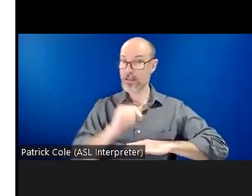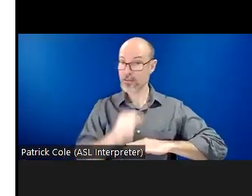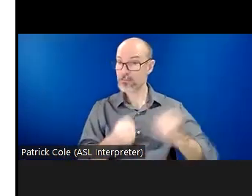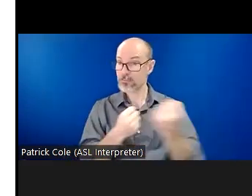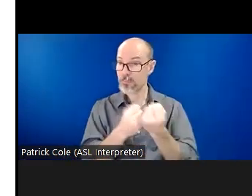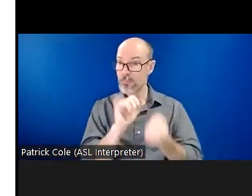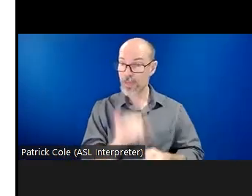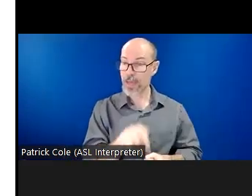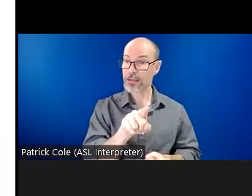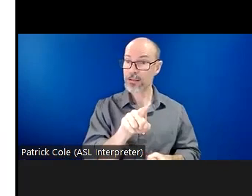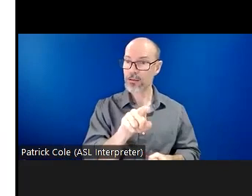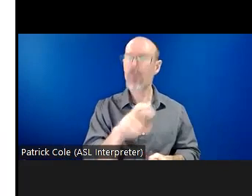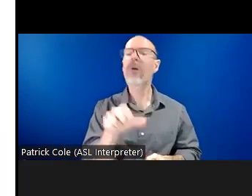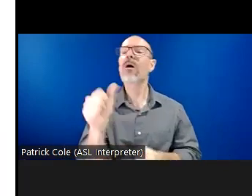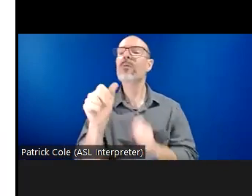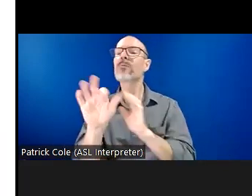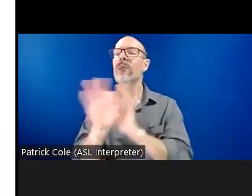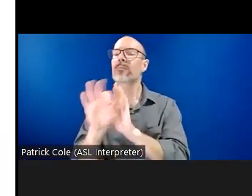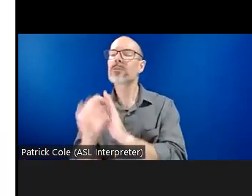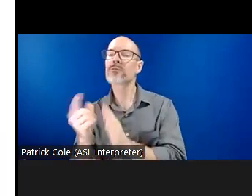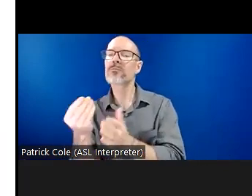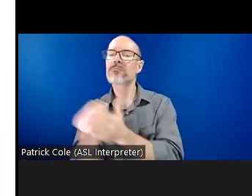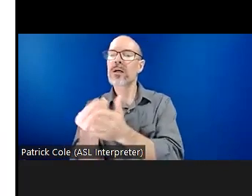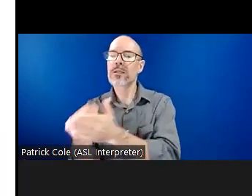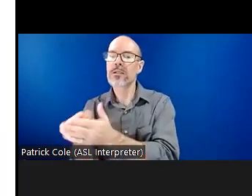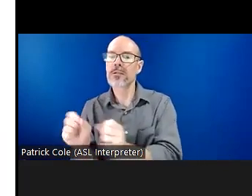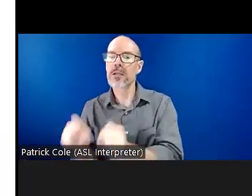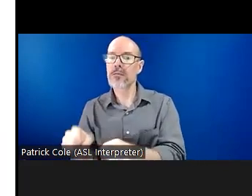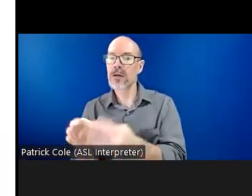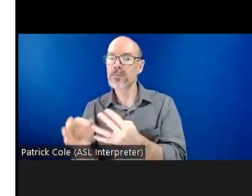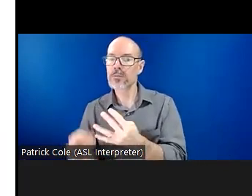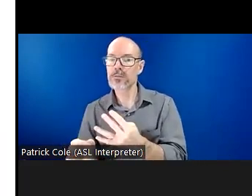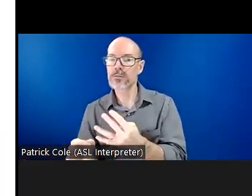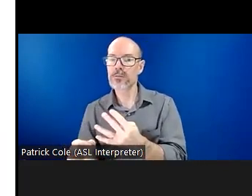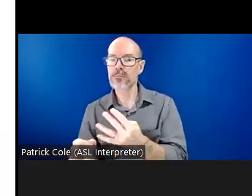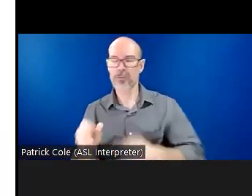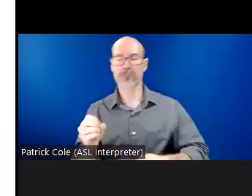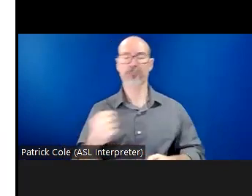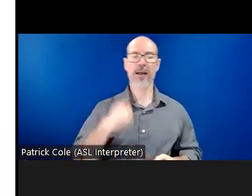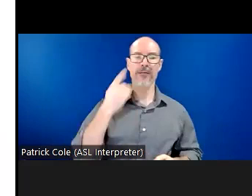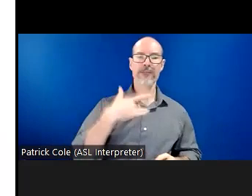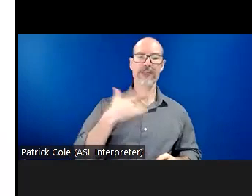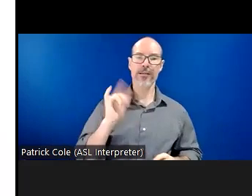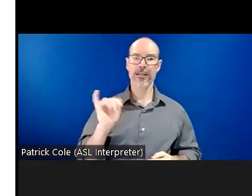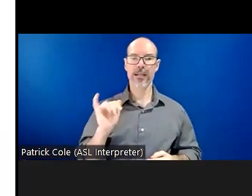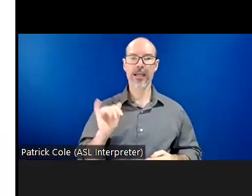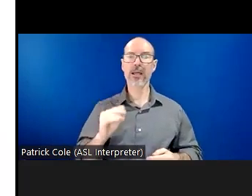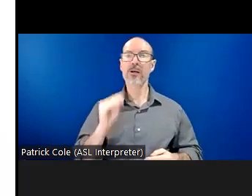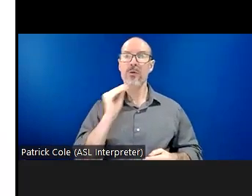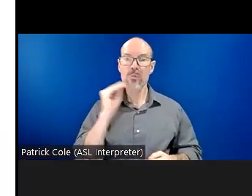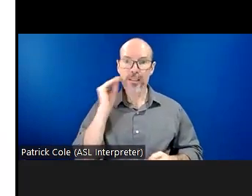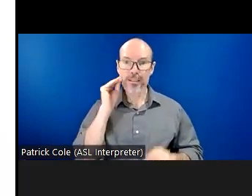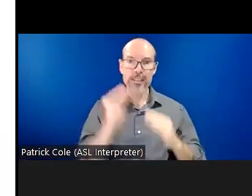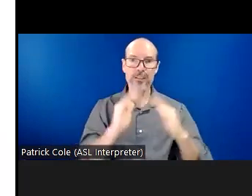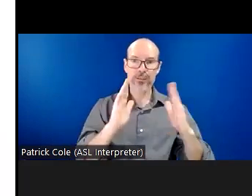program, addressing residential, moderate, and low-income housing, affordable